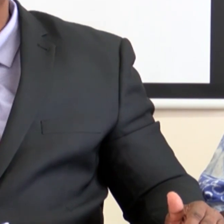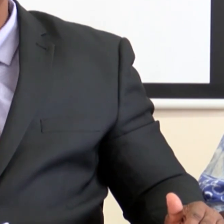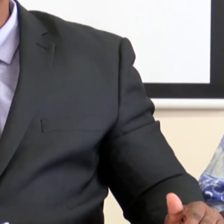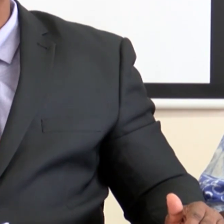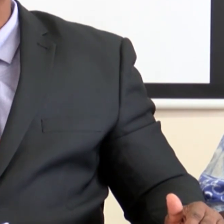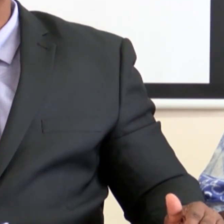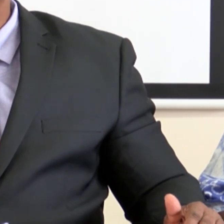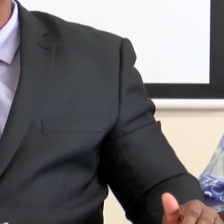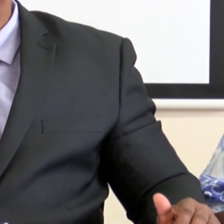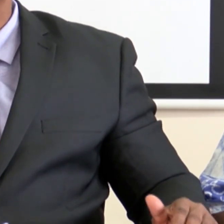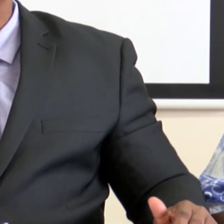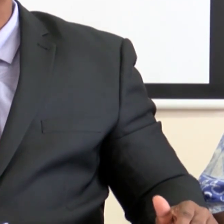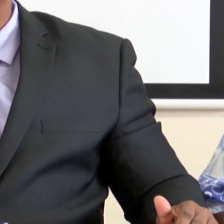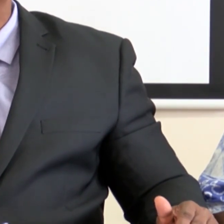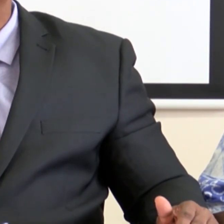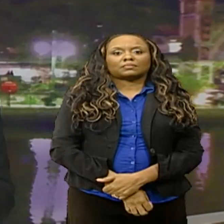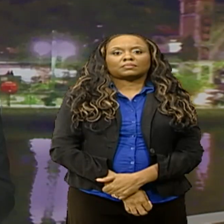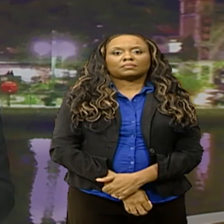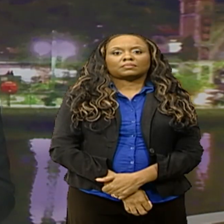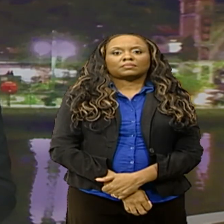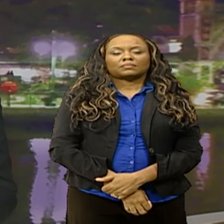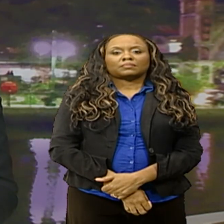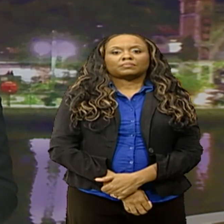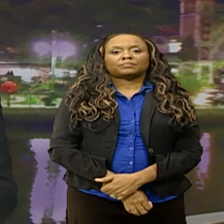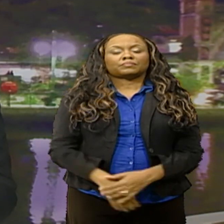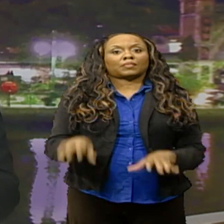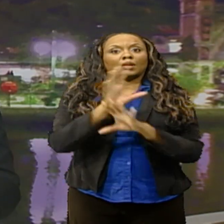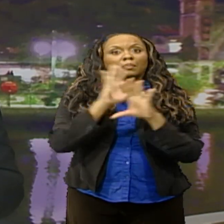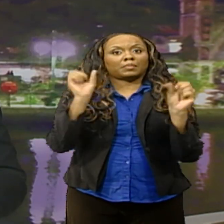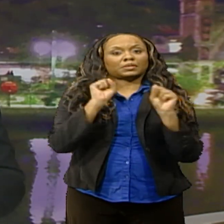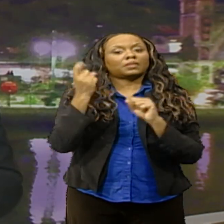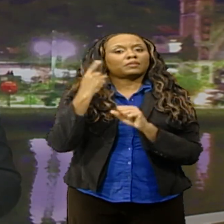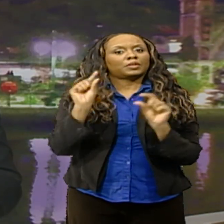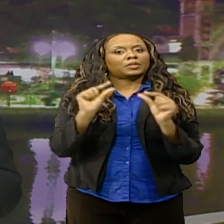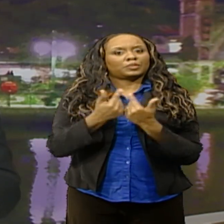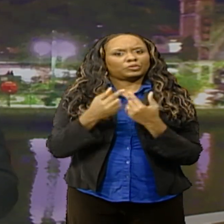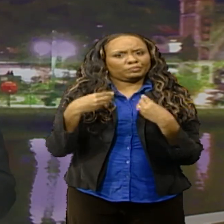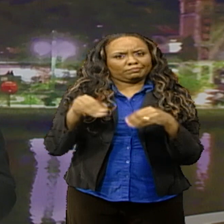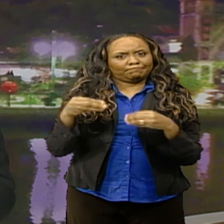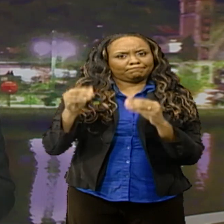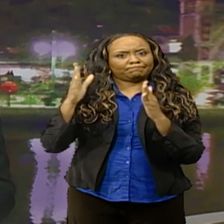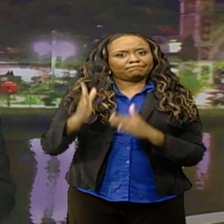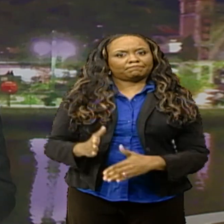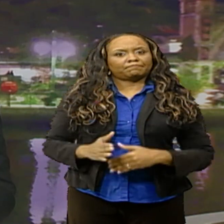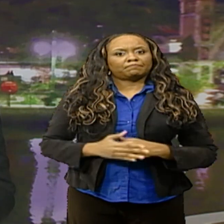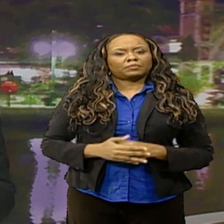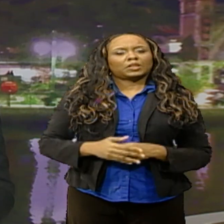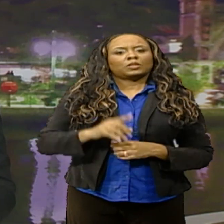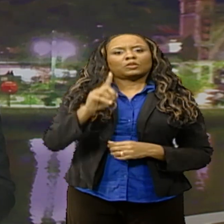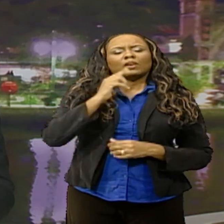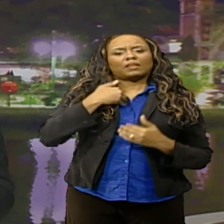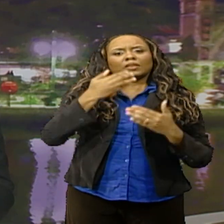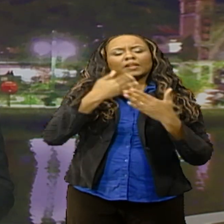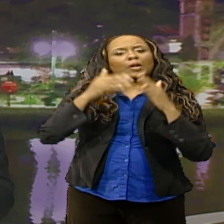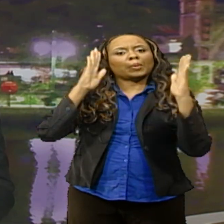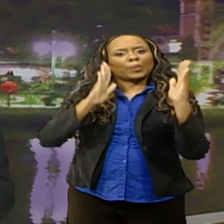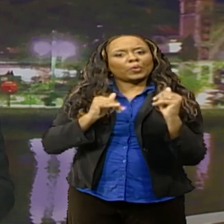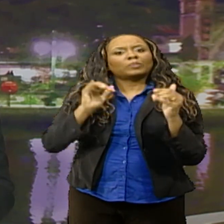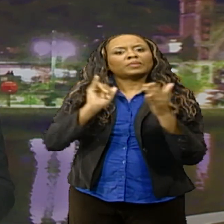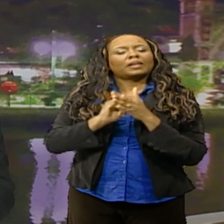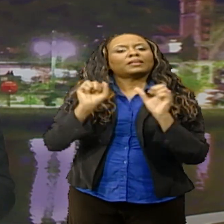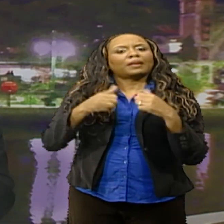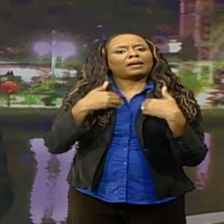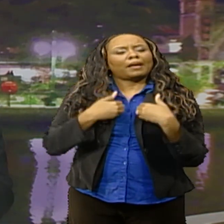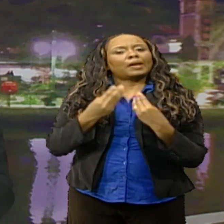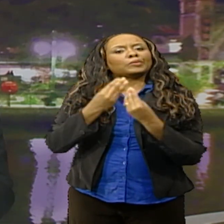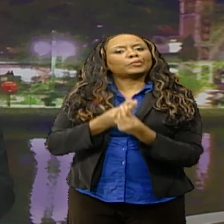come to these discussions. Meantime, Barvin President Alistair Alexander is optimistic that results can be